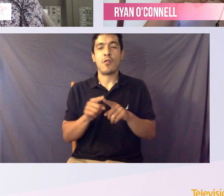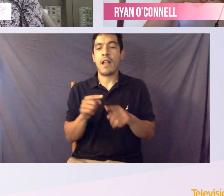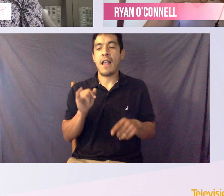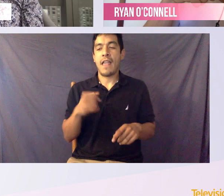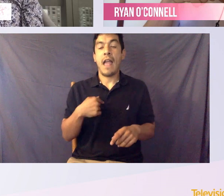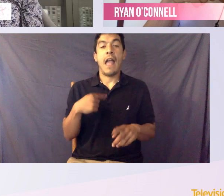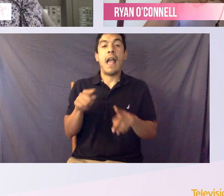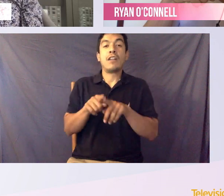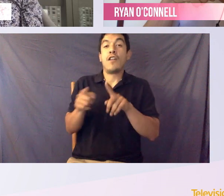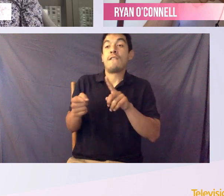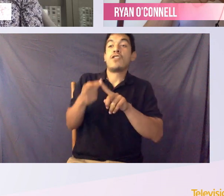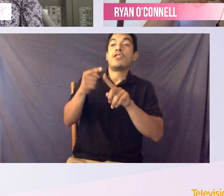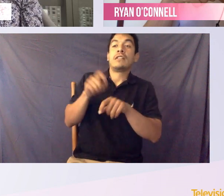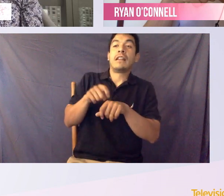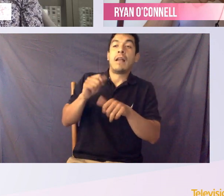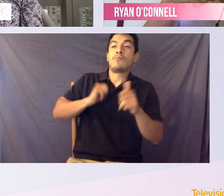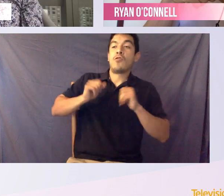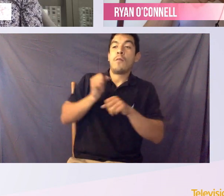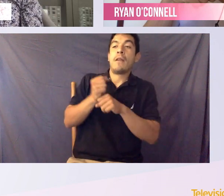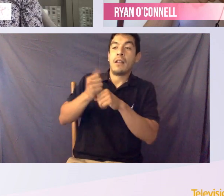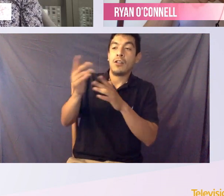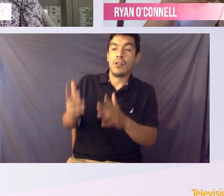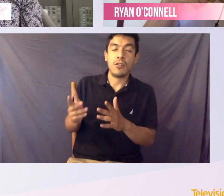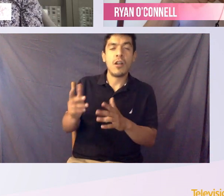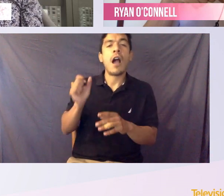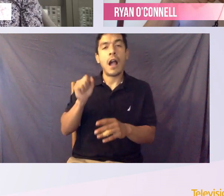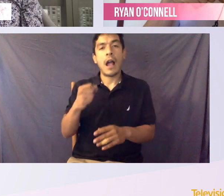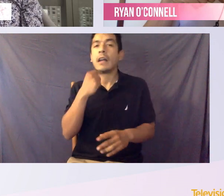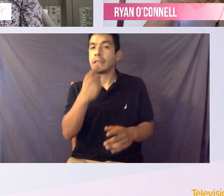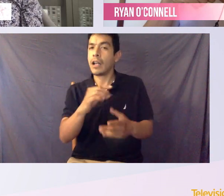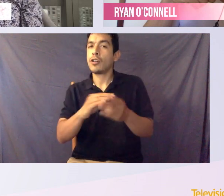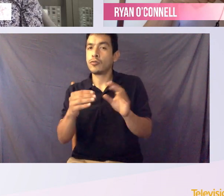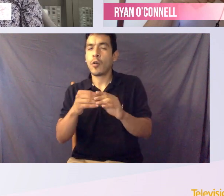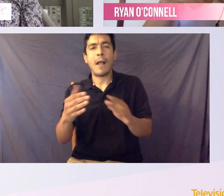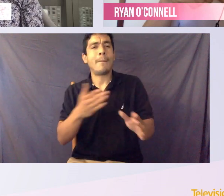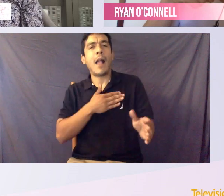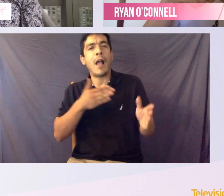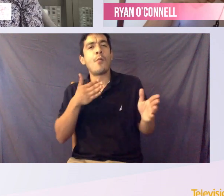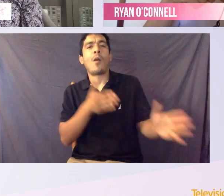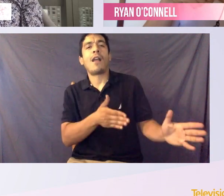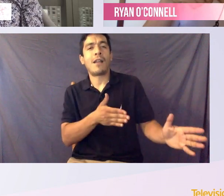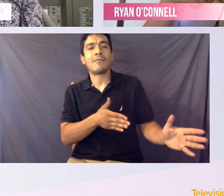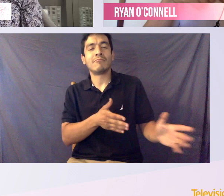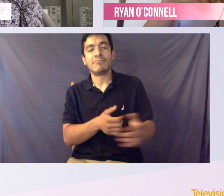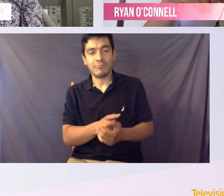first-time creator, could tell the story in the way that I wanted to tell it.